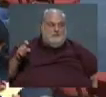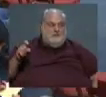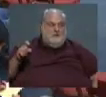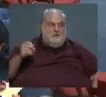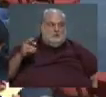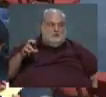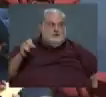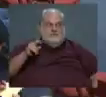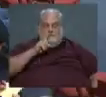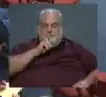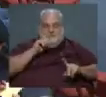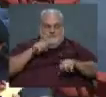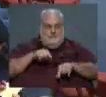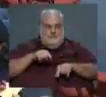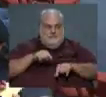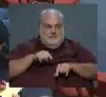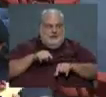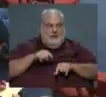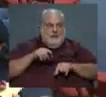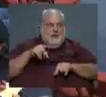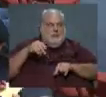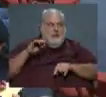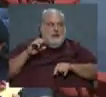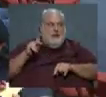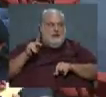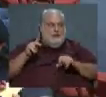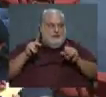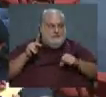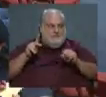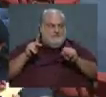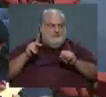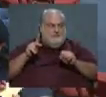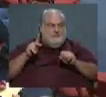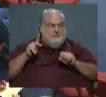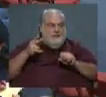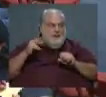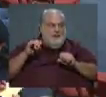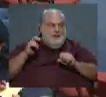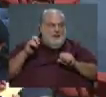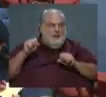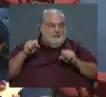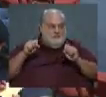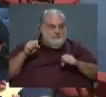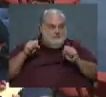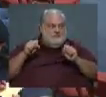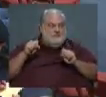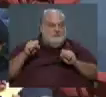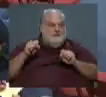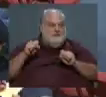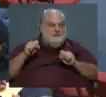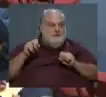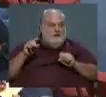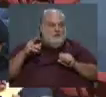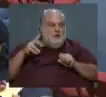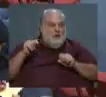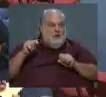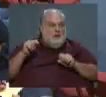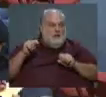Director Richardson. Director Peck. Director Hines? Yes. Director